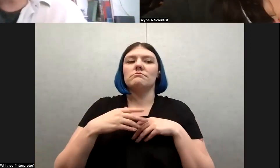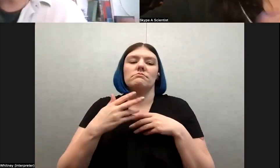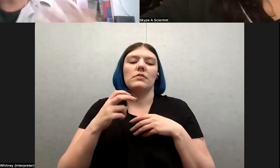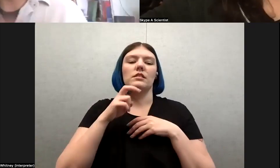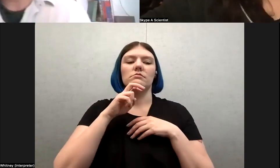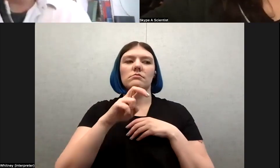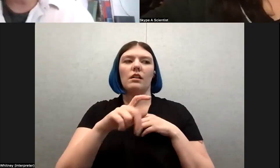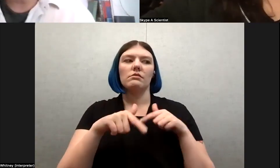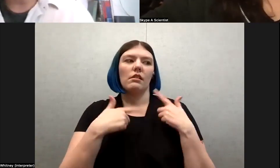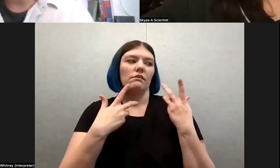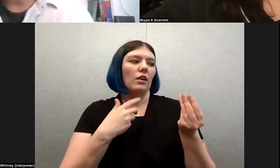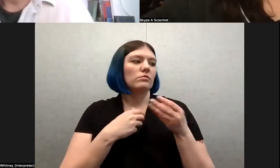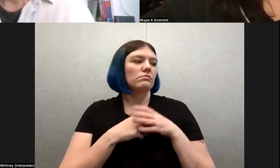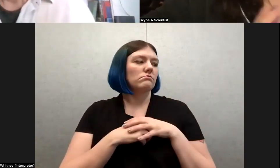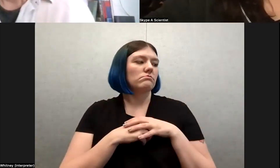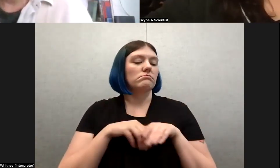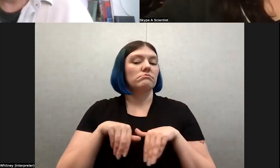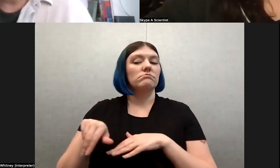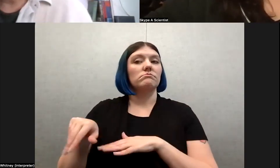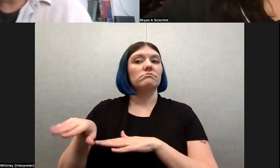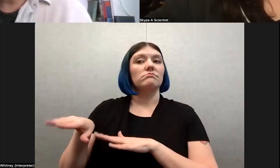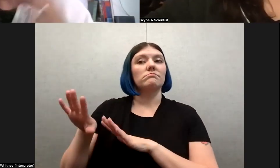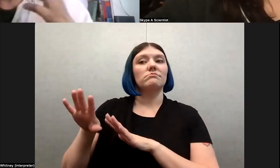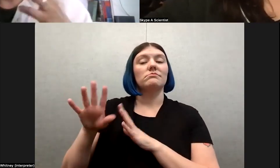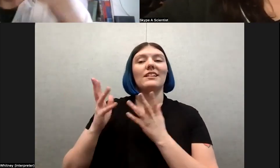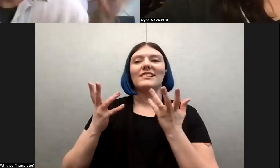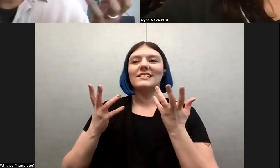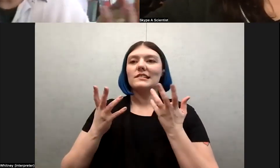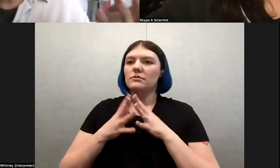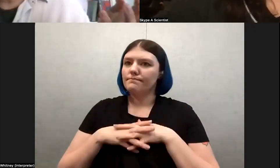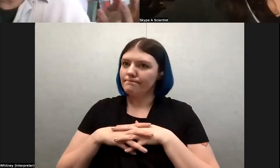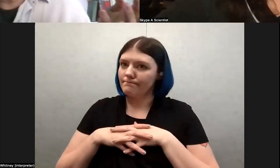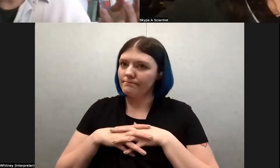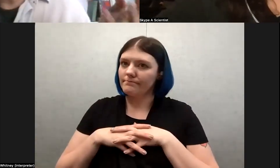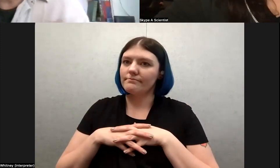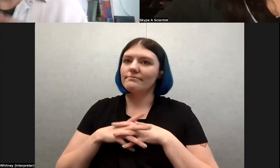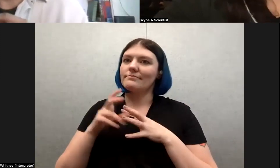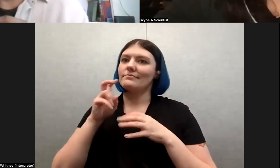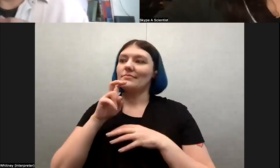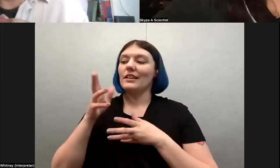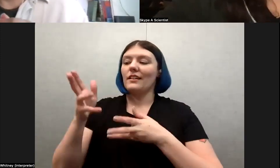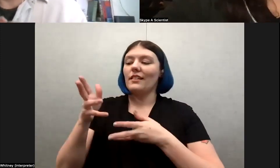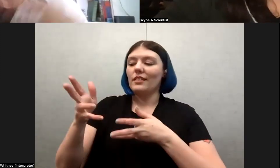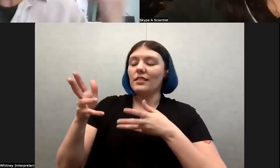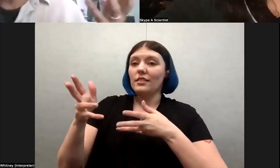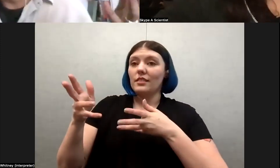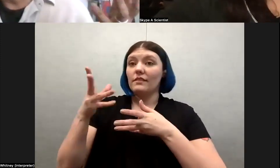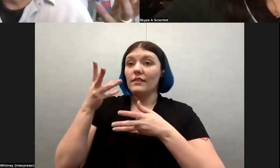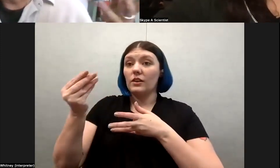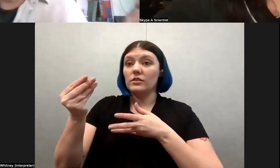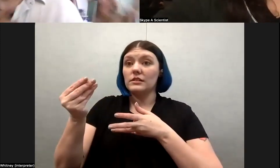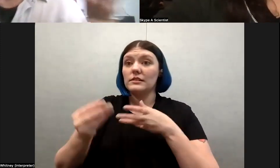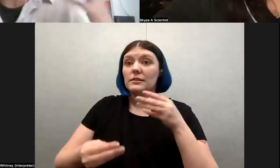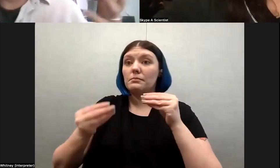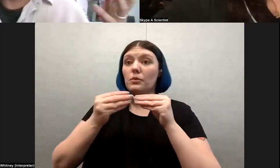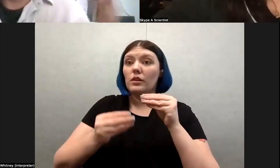lives outside. I'll just let it outside. Well, it turns out the Burmese pythons were left outside, and then they had more Burmese